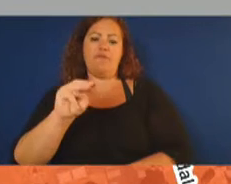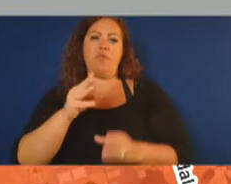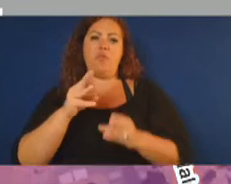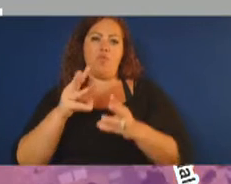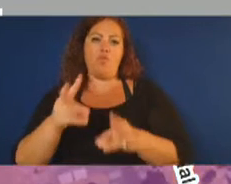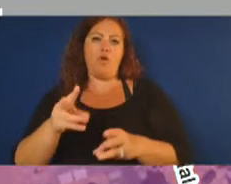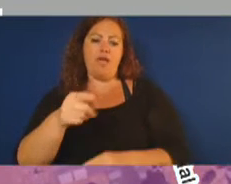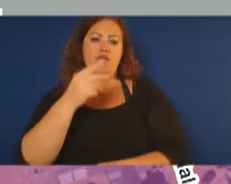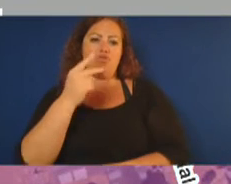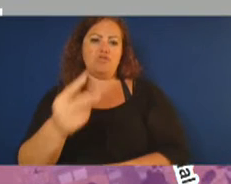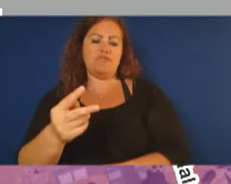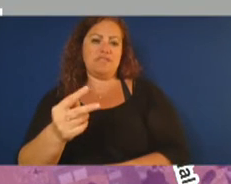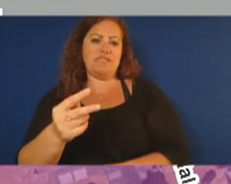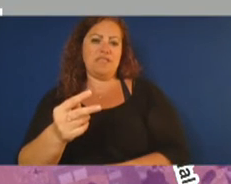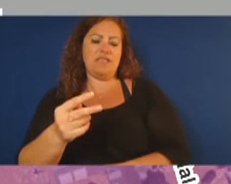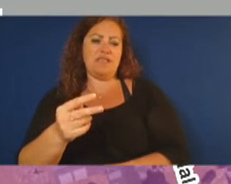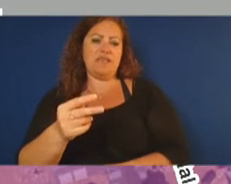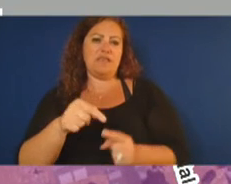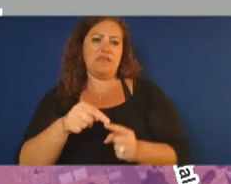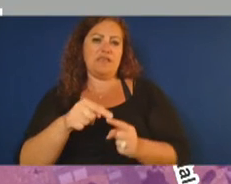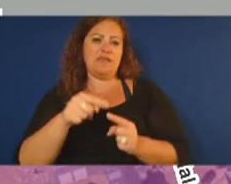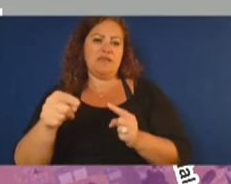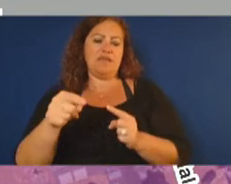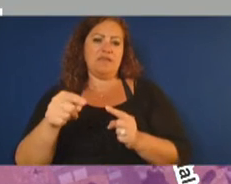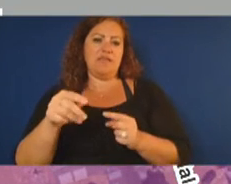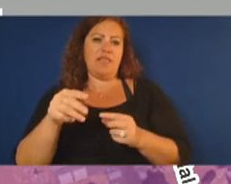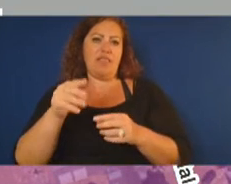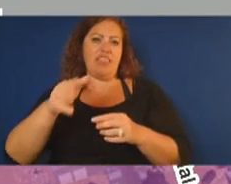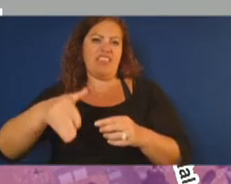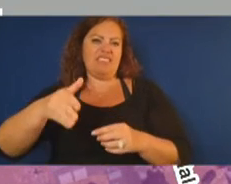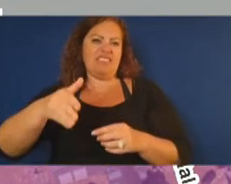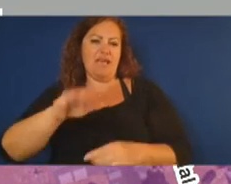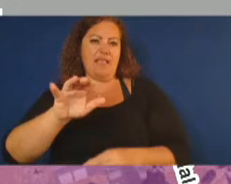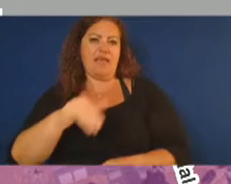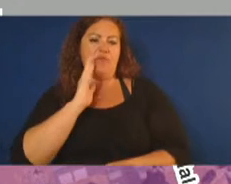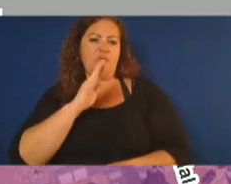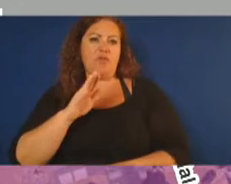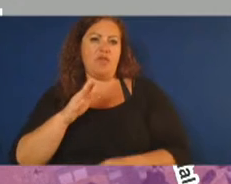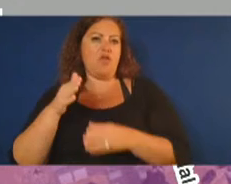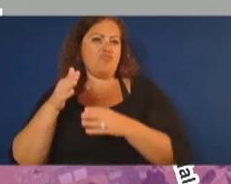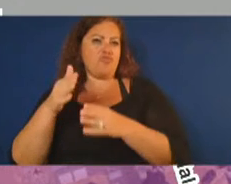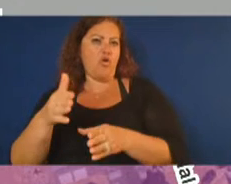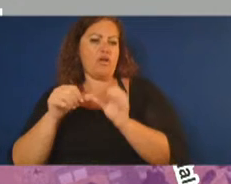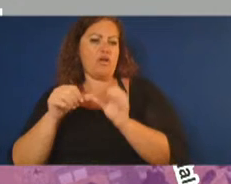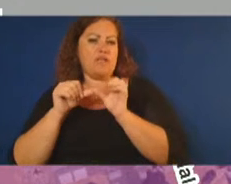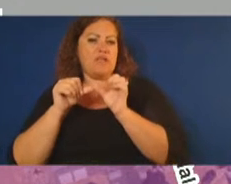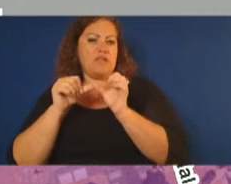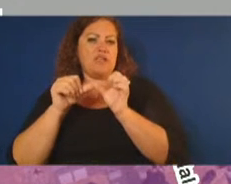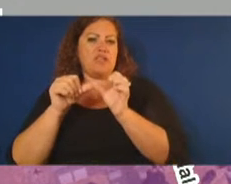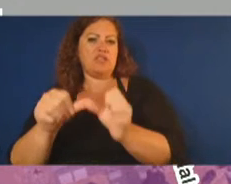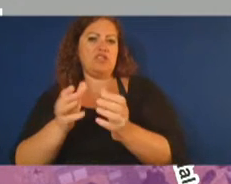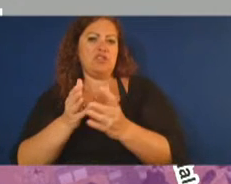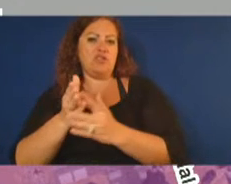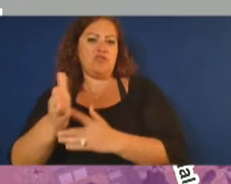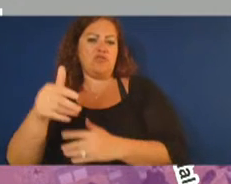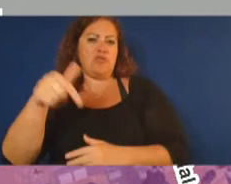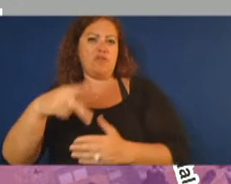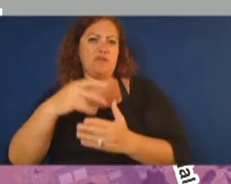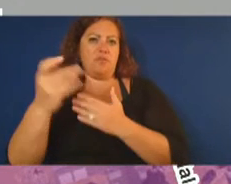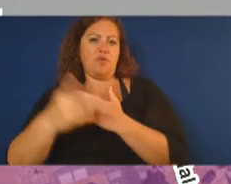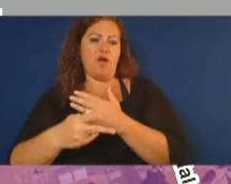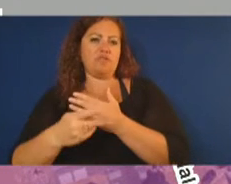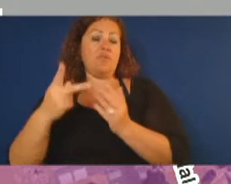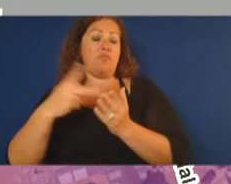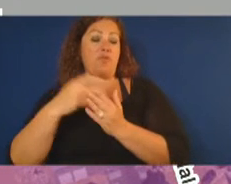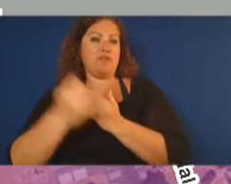off to uh the the side there that would be a road that would also continue through uh this project that's a subdivision required